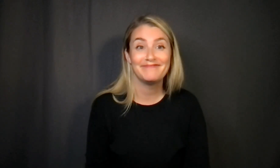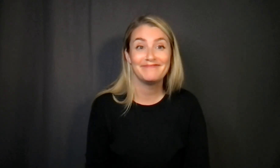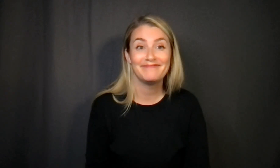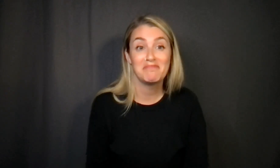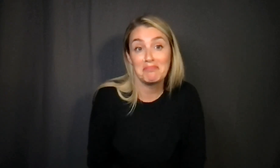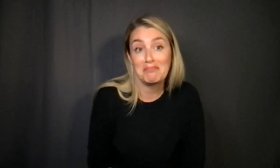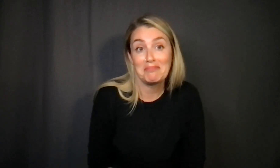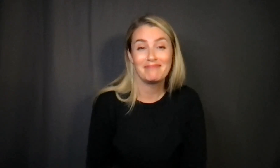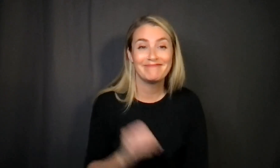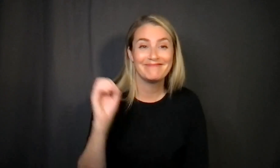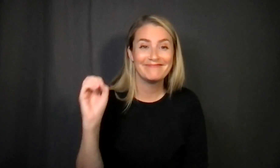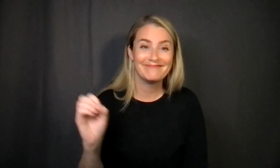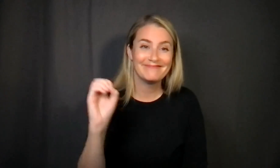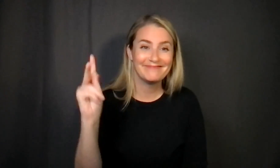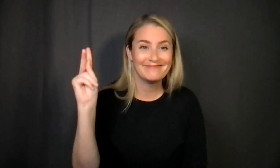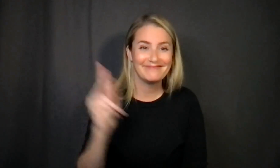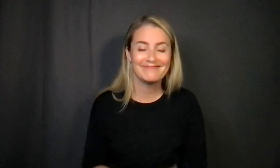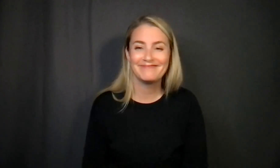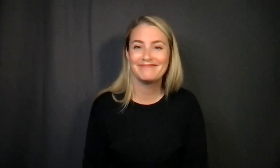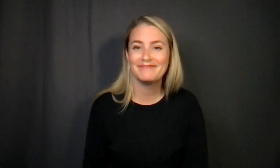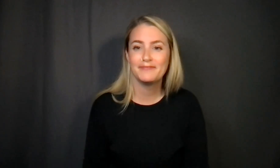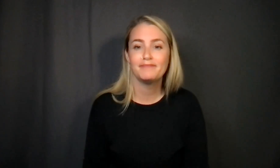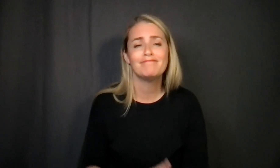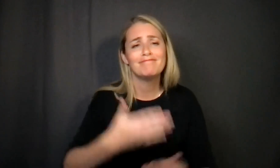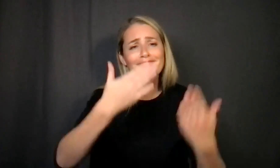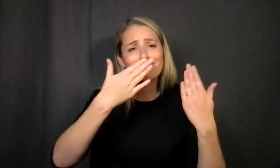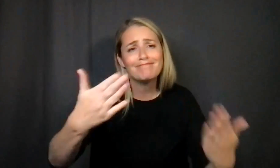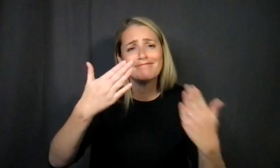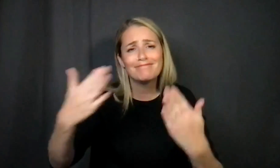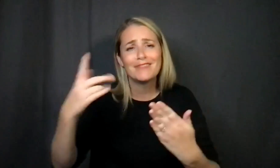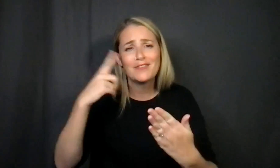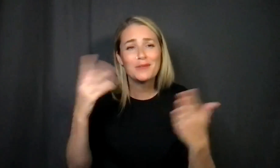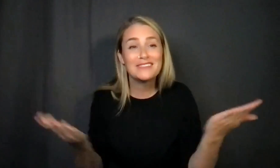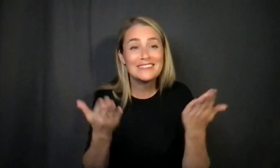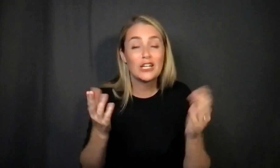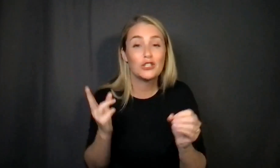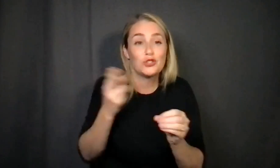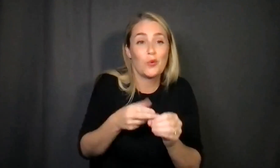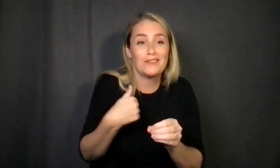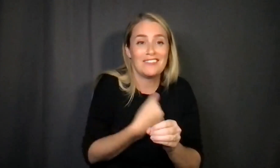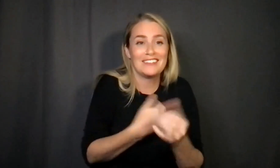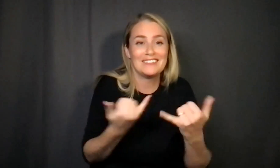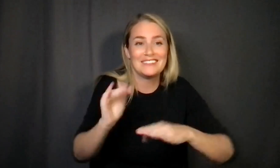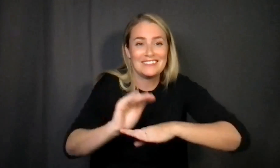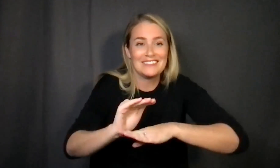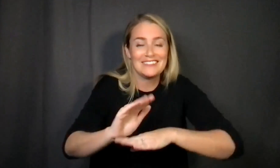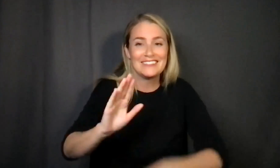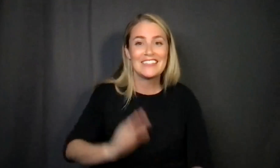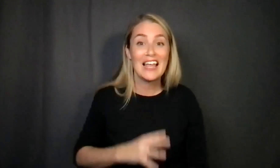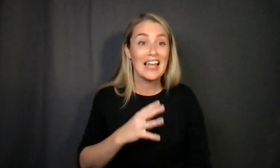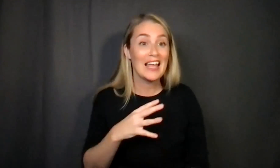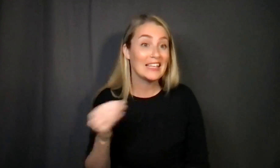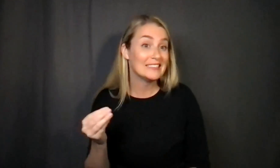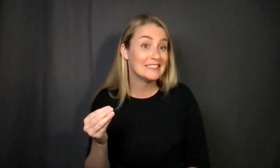Okay. Well, thank you all for joining us. De acuerdo, pues muchas gracias por unirse a nosotros